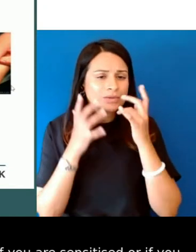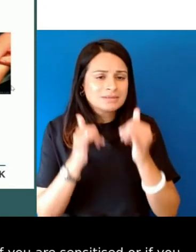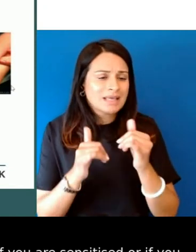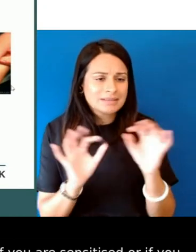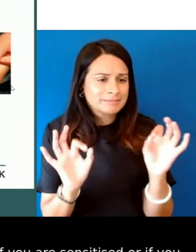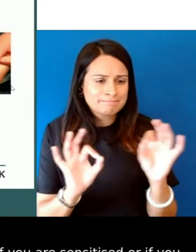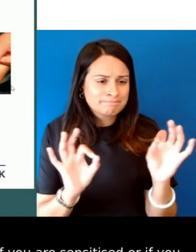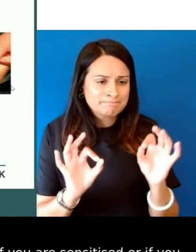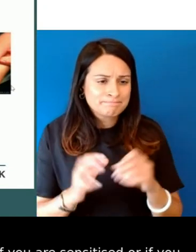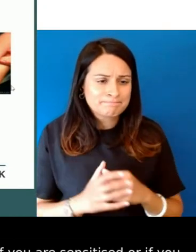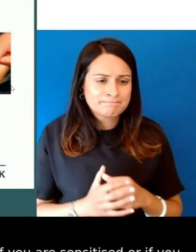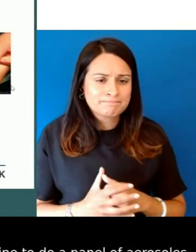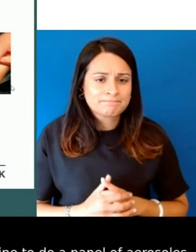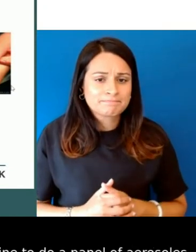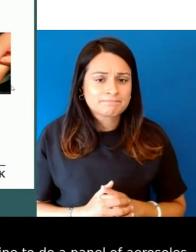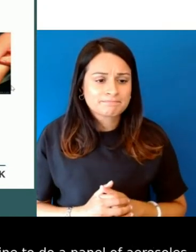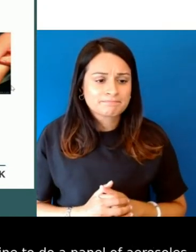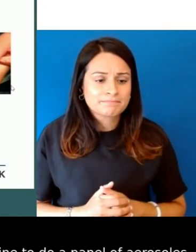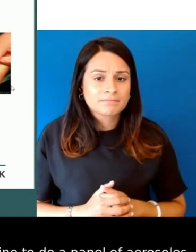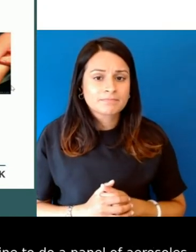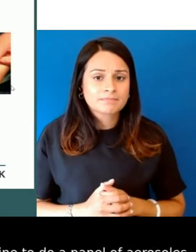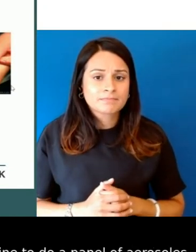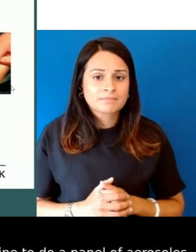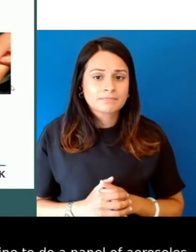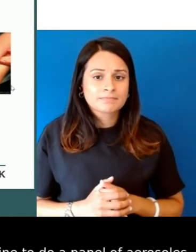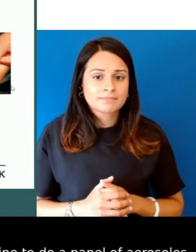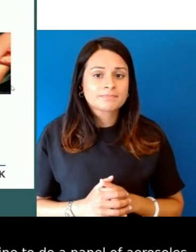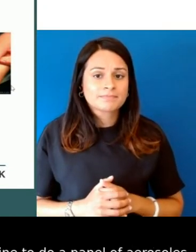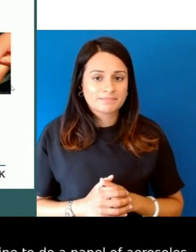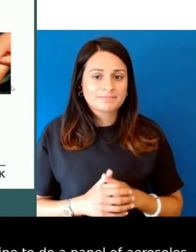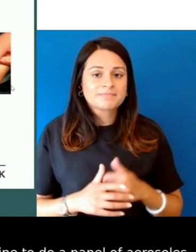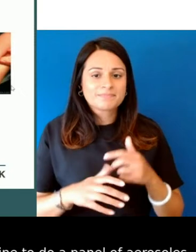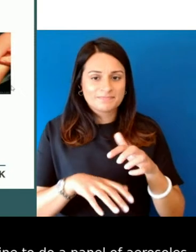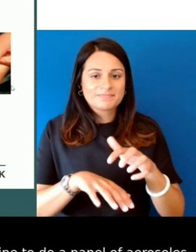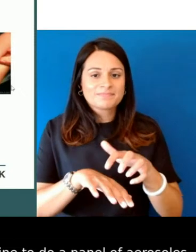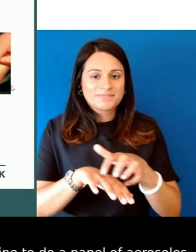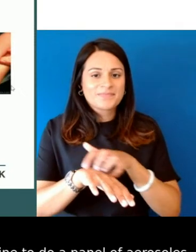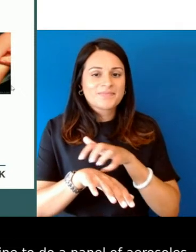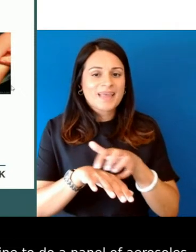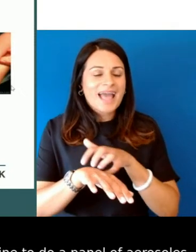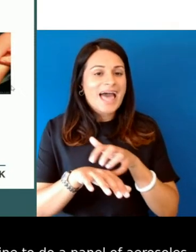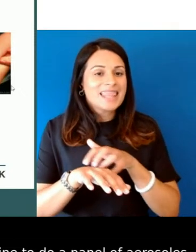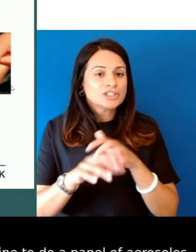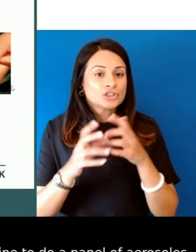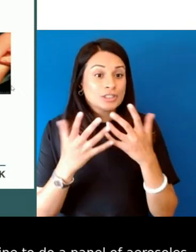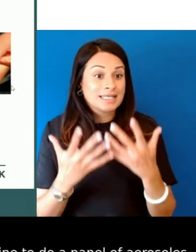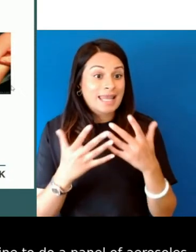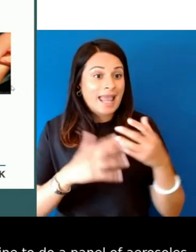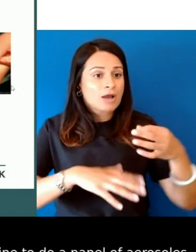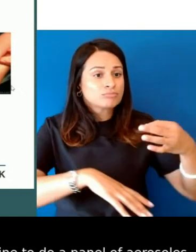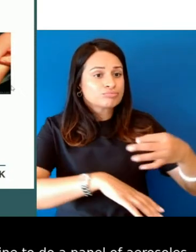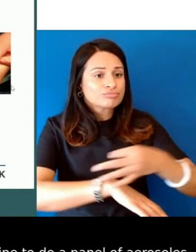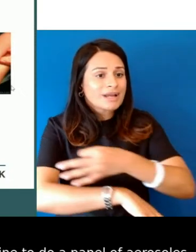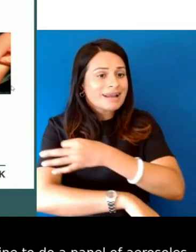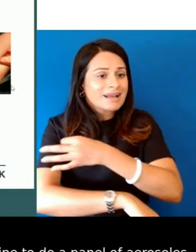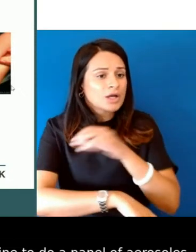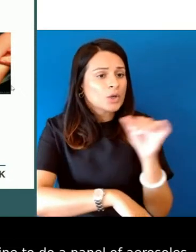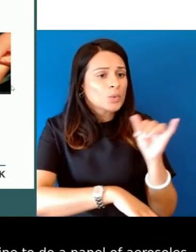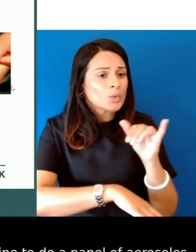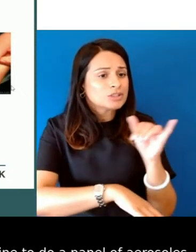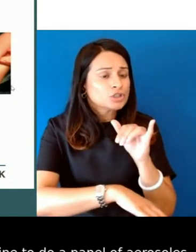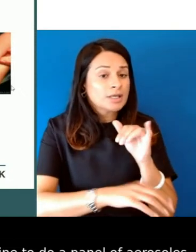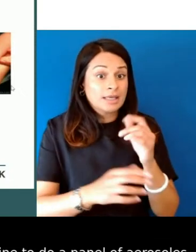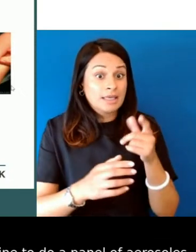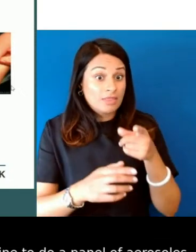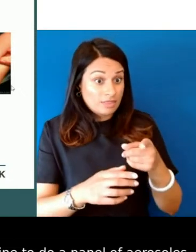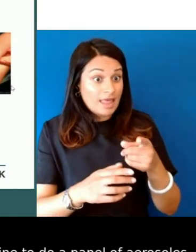in allergy clinics they might do skin protesting this works really well on any age there's no lower limit we just would only do it if that person's actually consuming